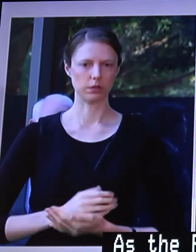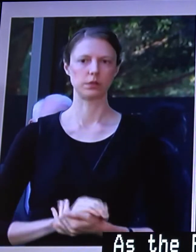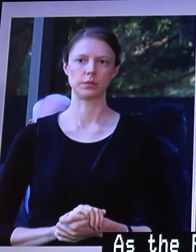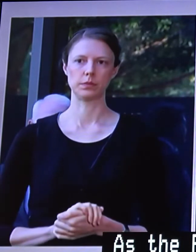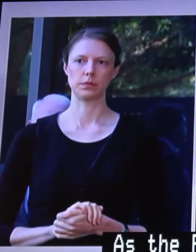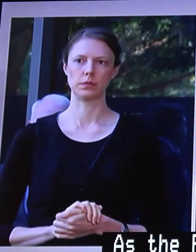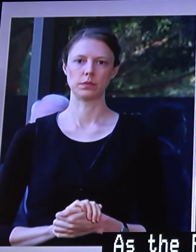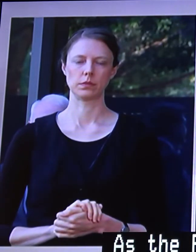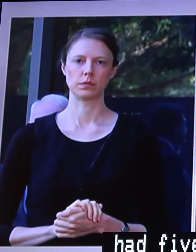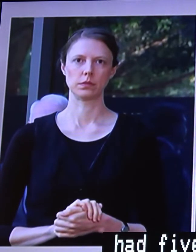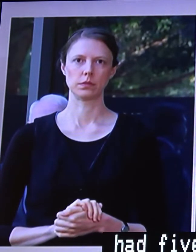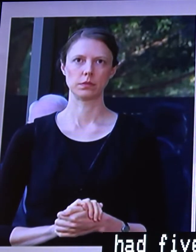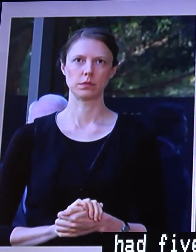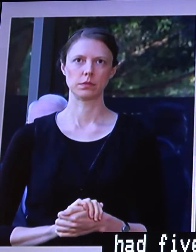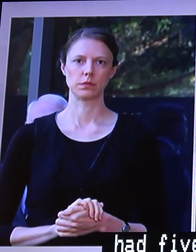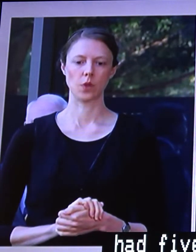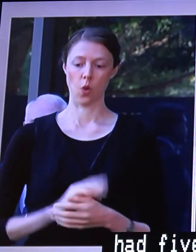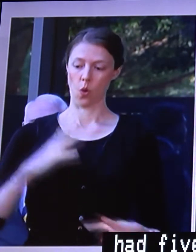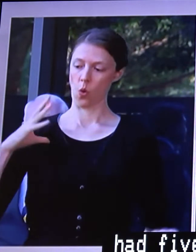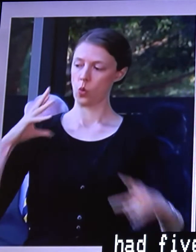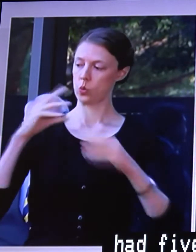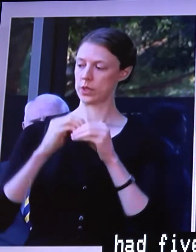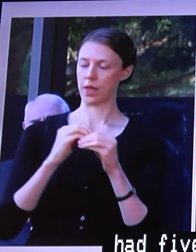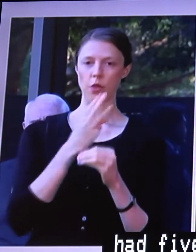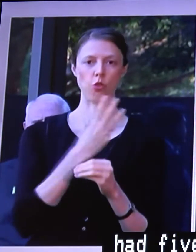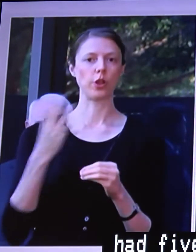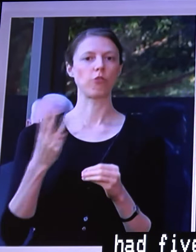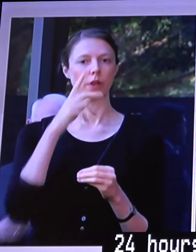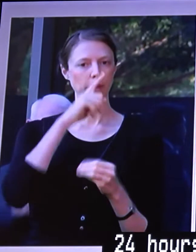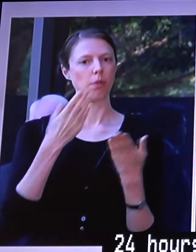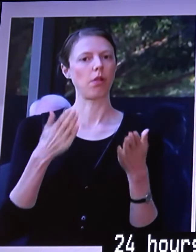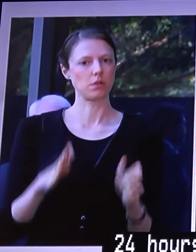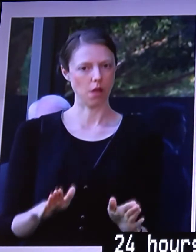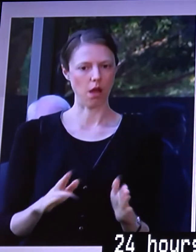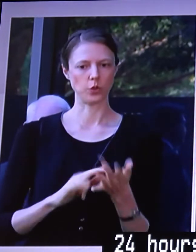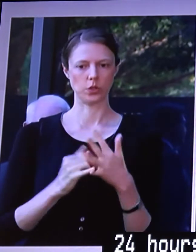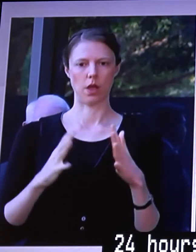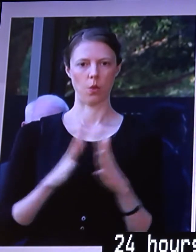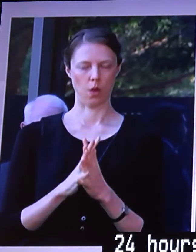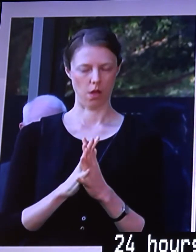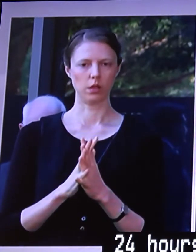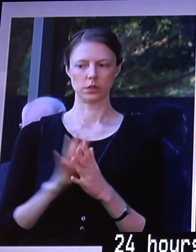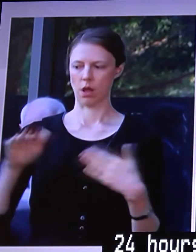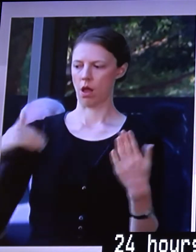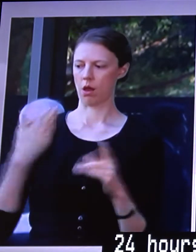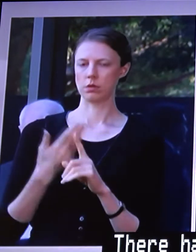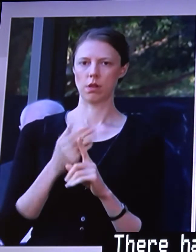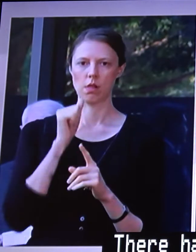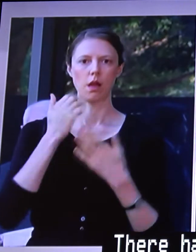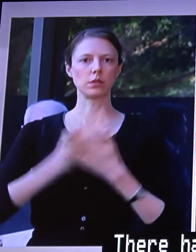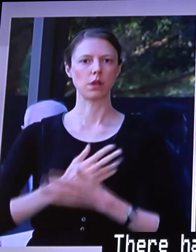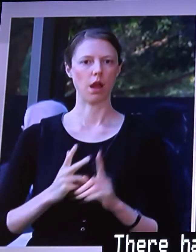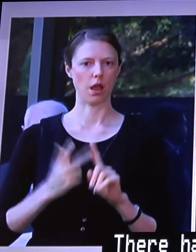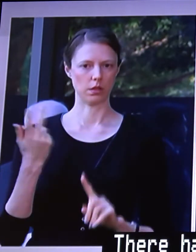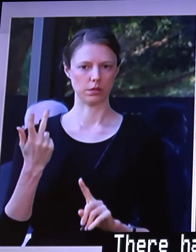April. There have been 33 deaths in New South Wales up until 8 p.m. on the 21st, with 3 deaths in that